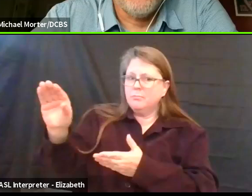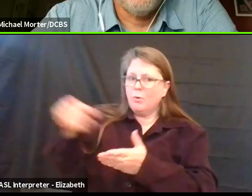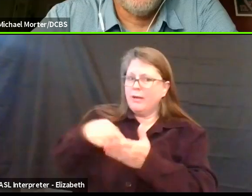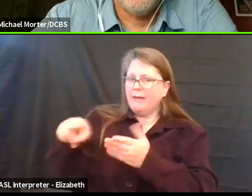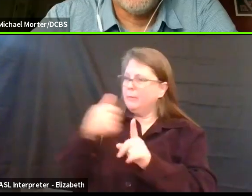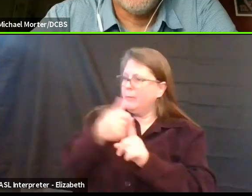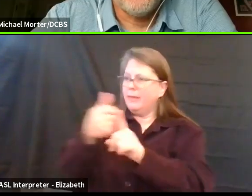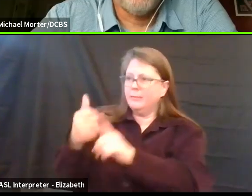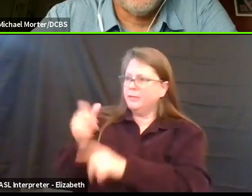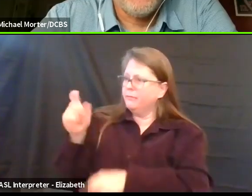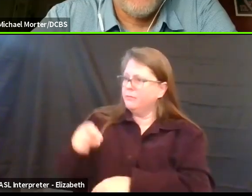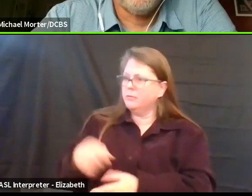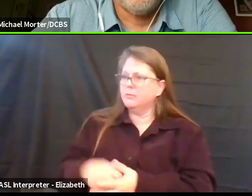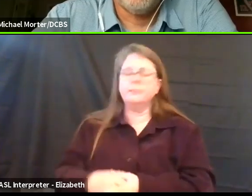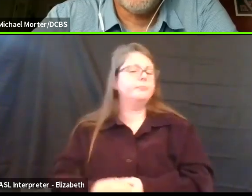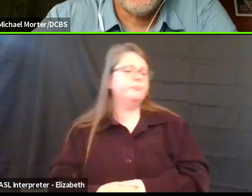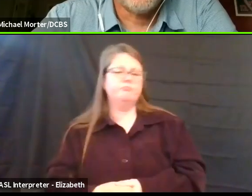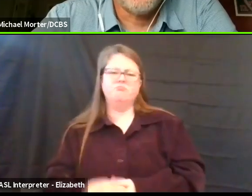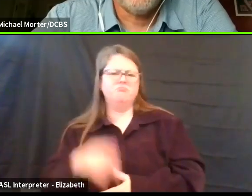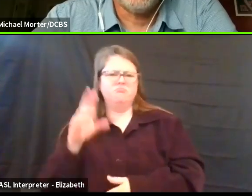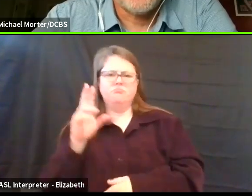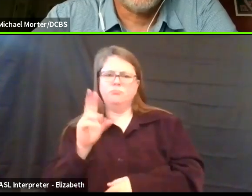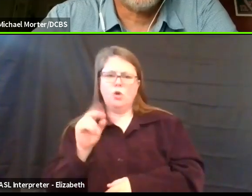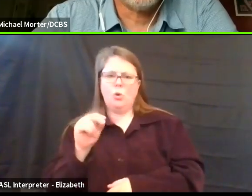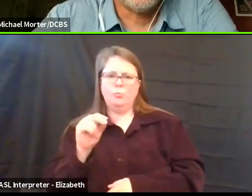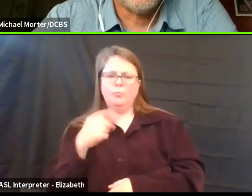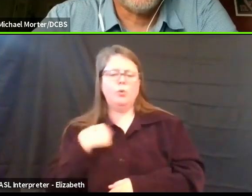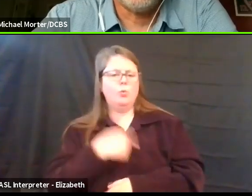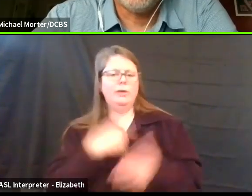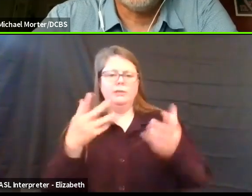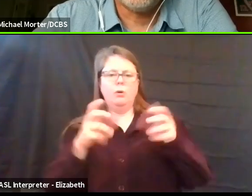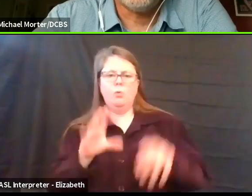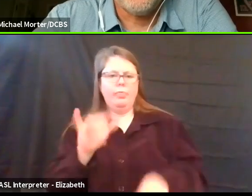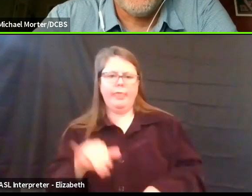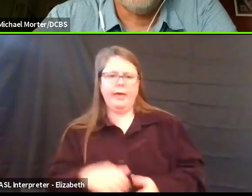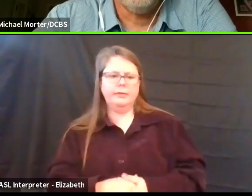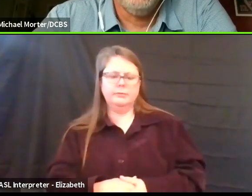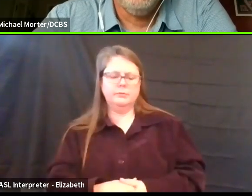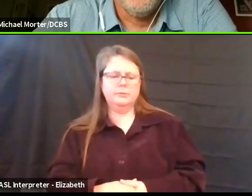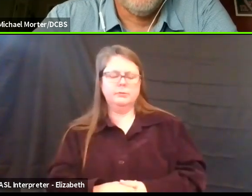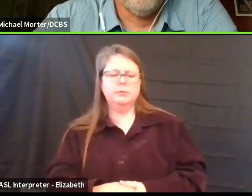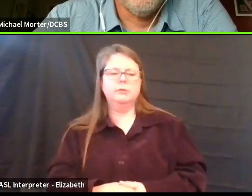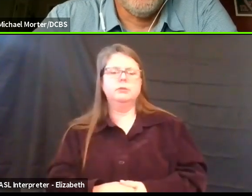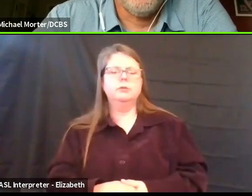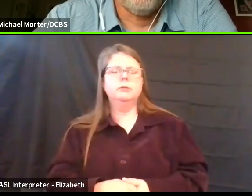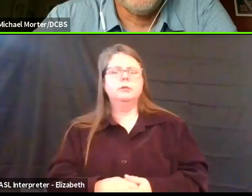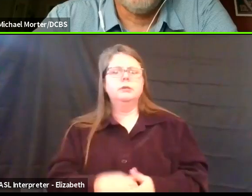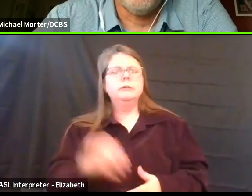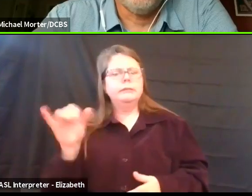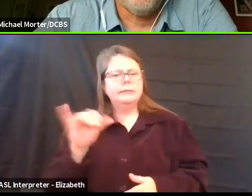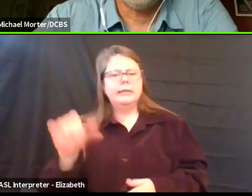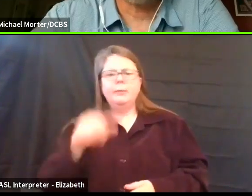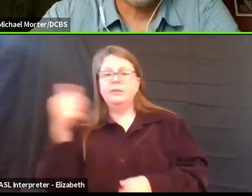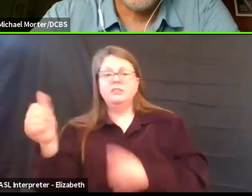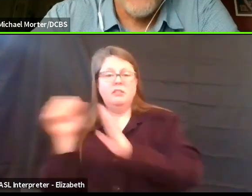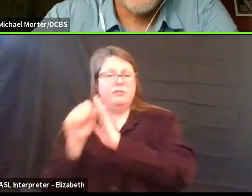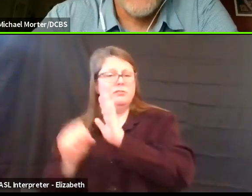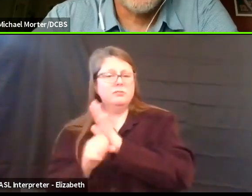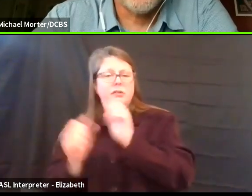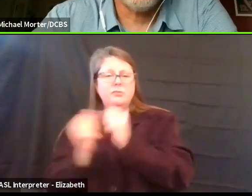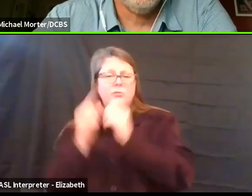right now, and this has definitely happened in other states when there are disasters, is that you have People who pose